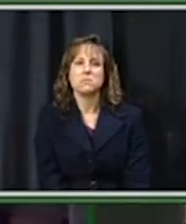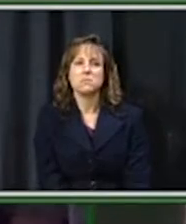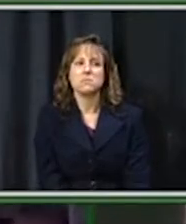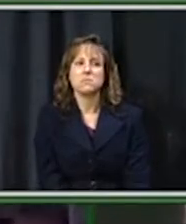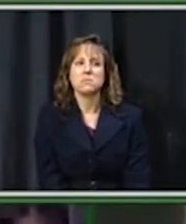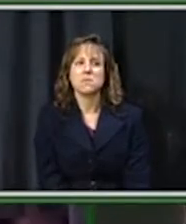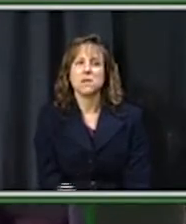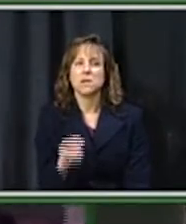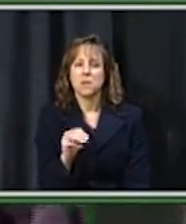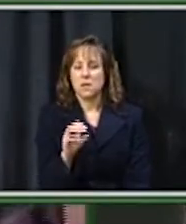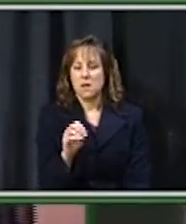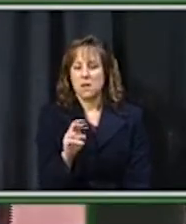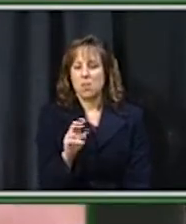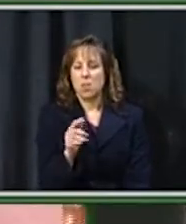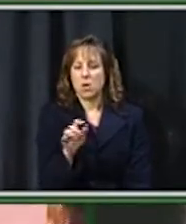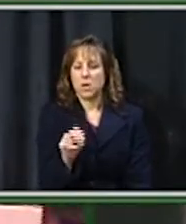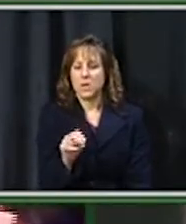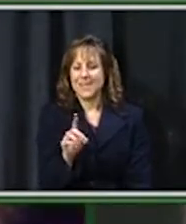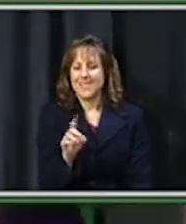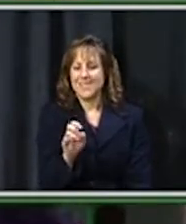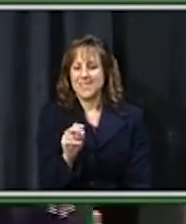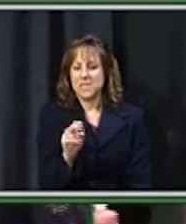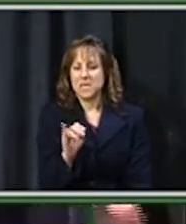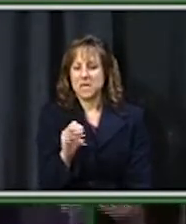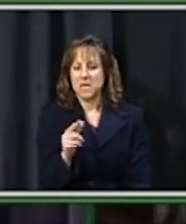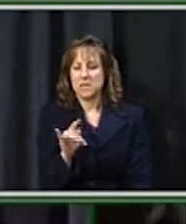Morgan Dennington.